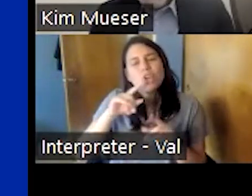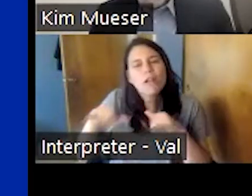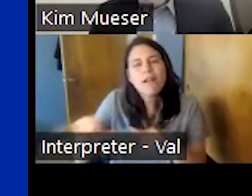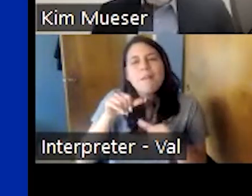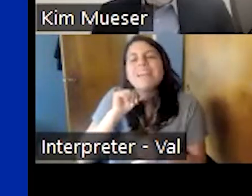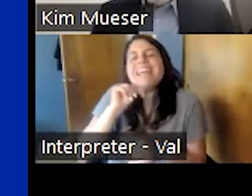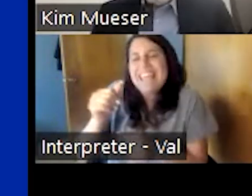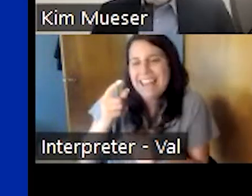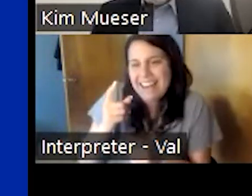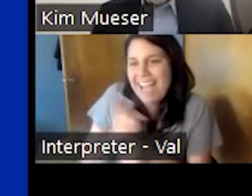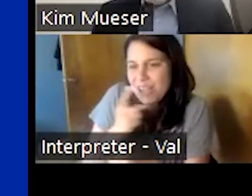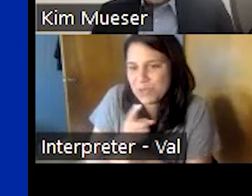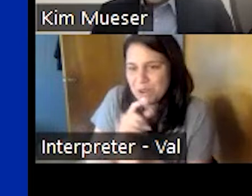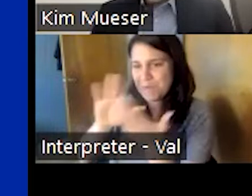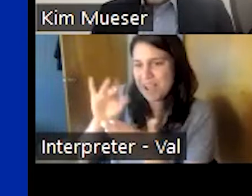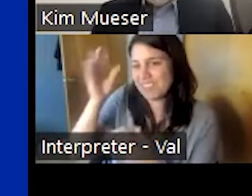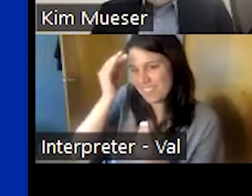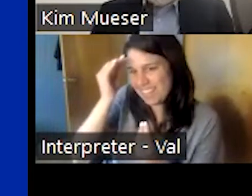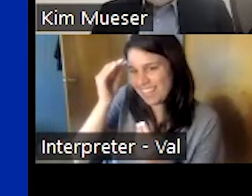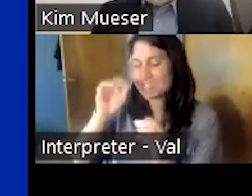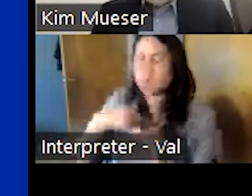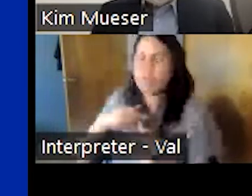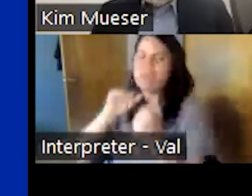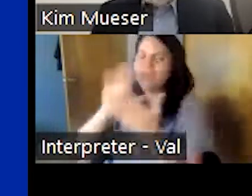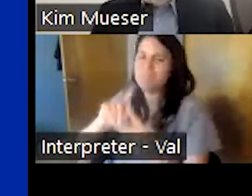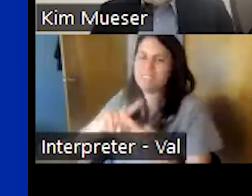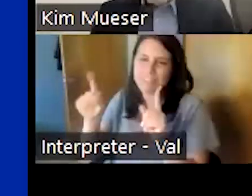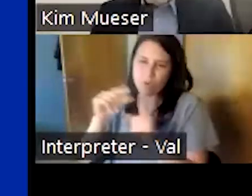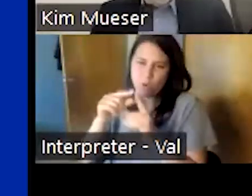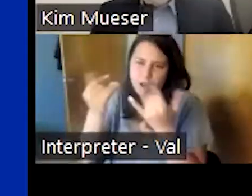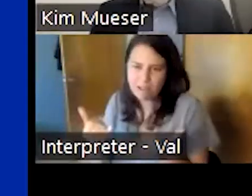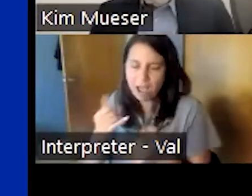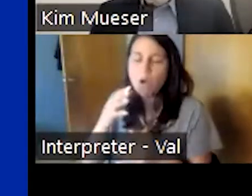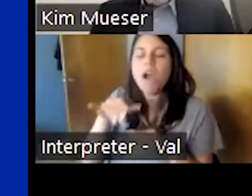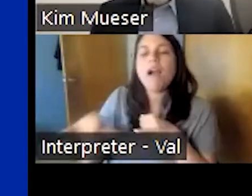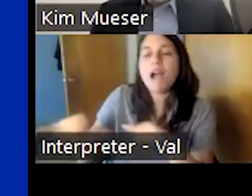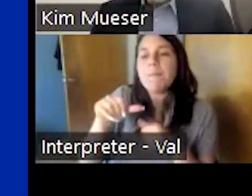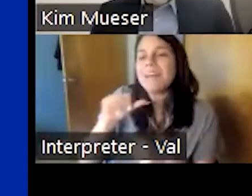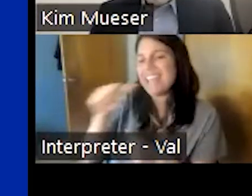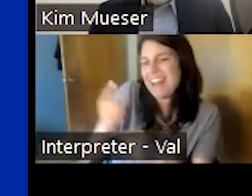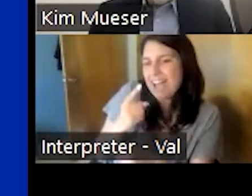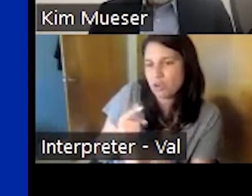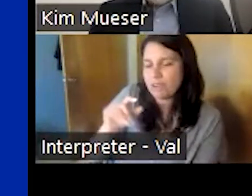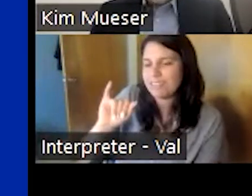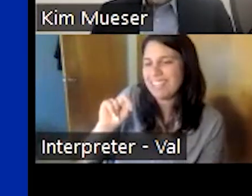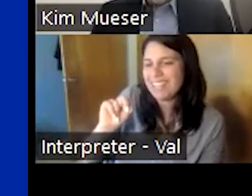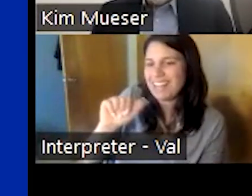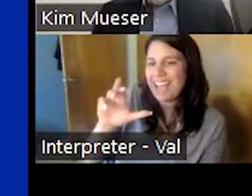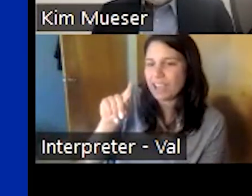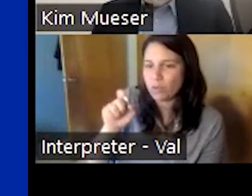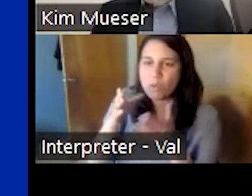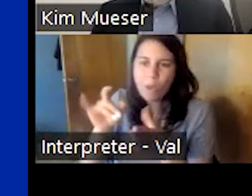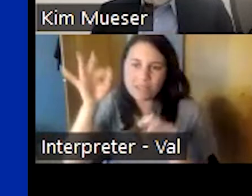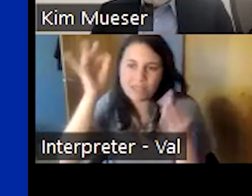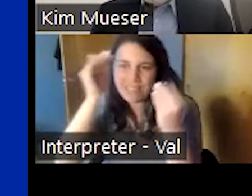So nowadays we refer to them as common inaccurate ways of thinking. And we make this introduction to cognitive